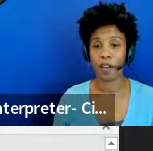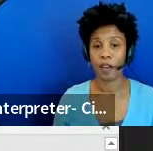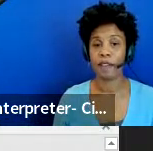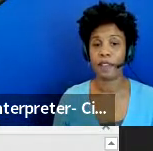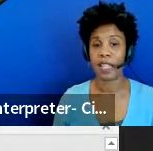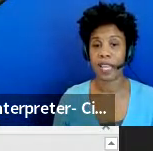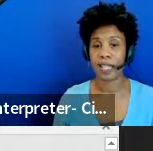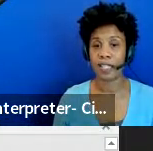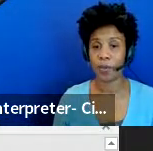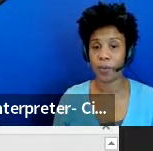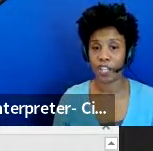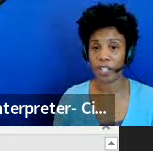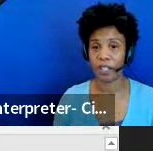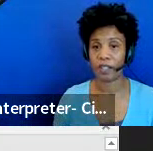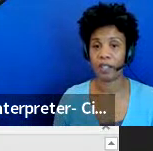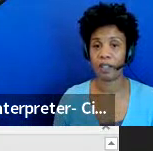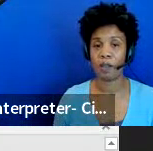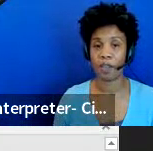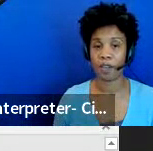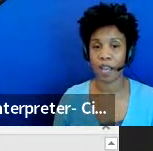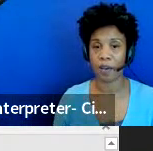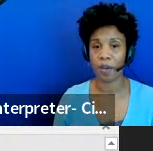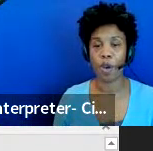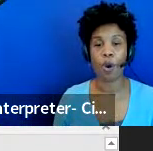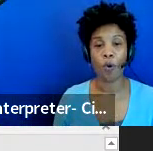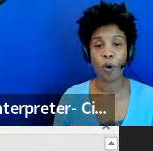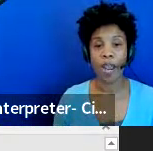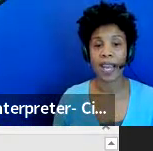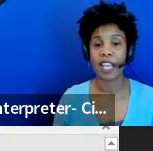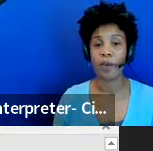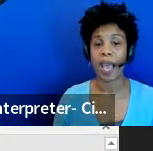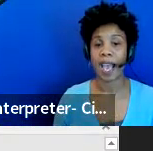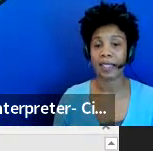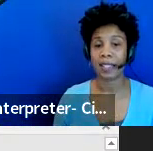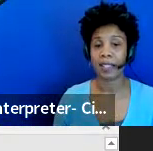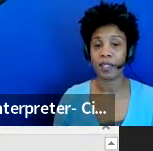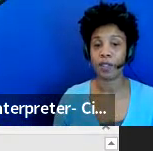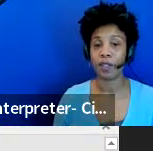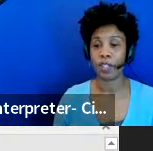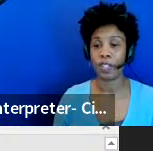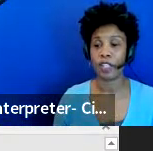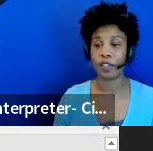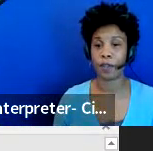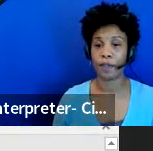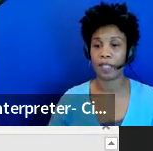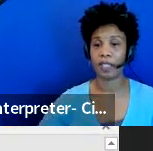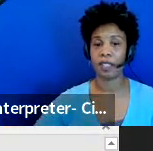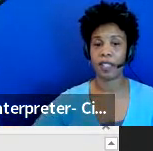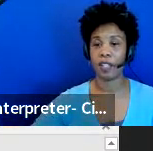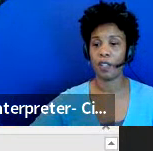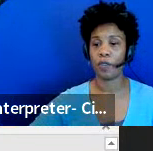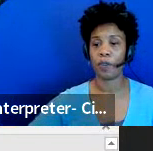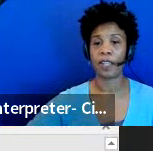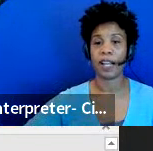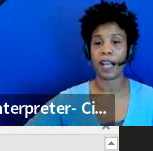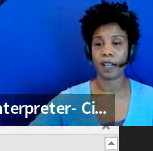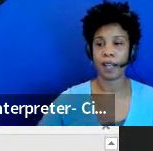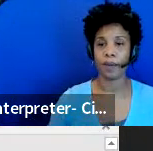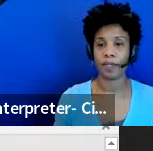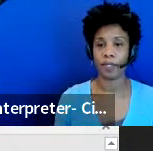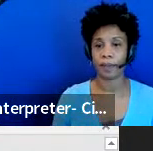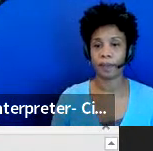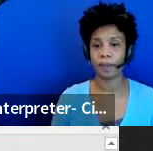aware of the daily situation on the ground or had equal access to goods and services during